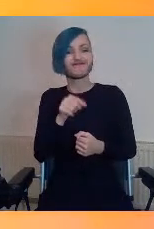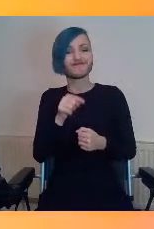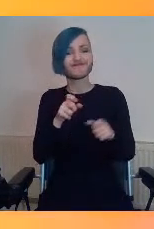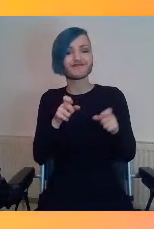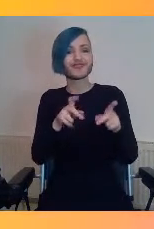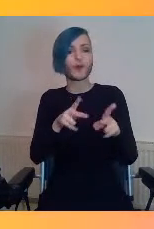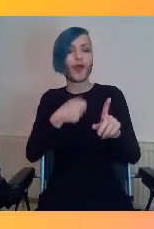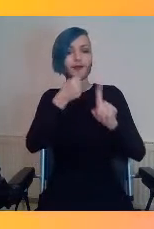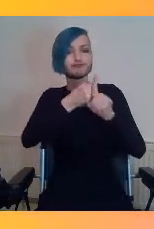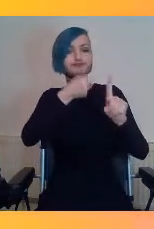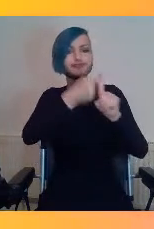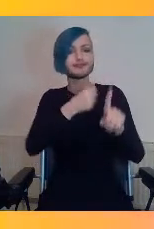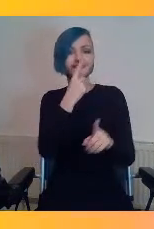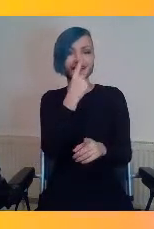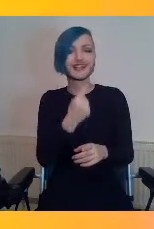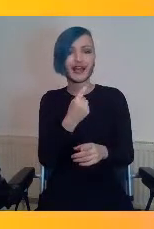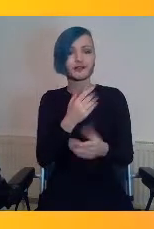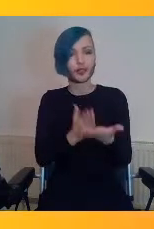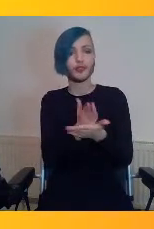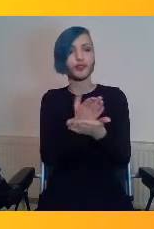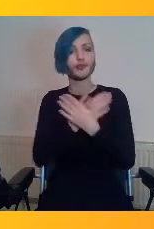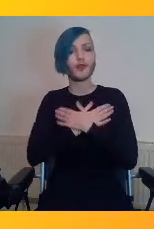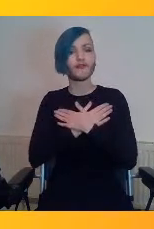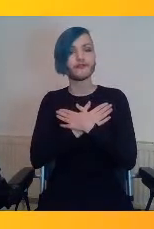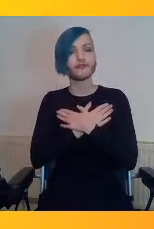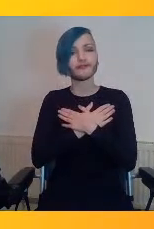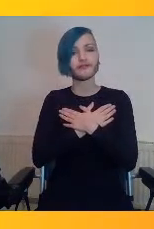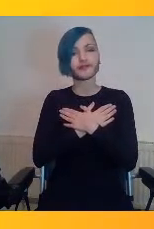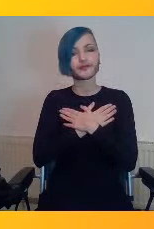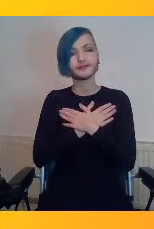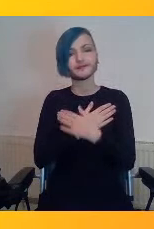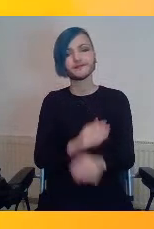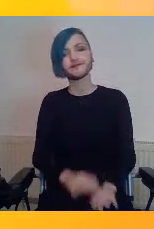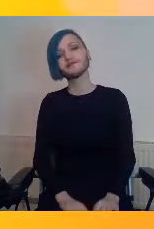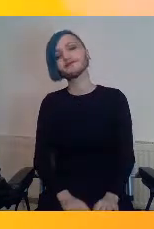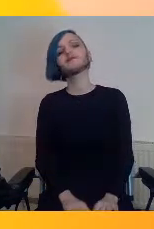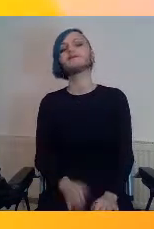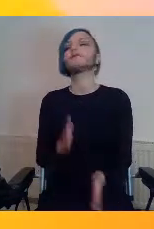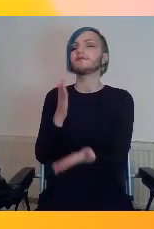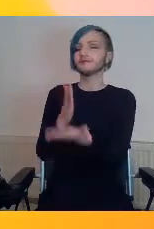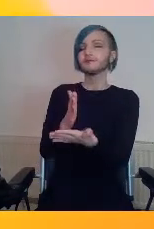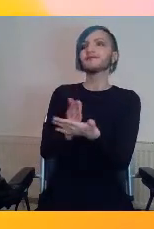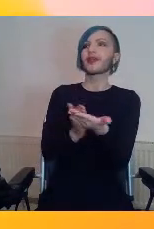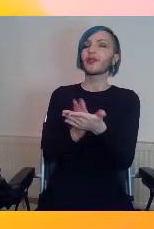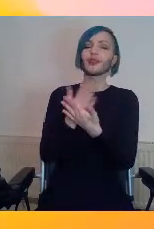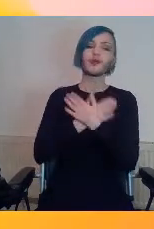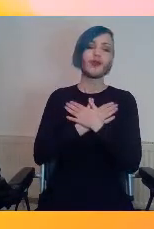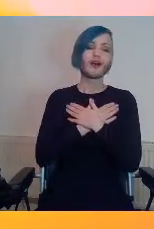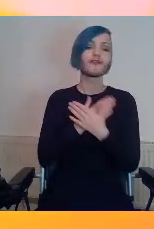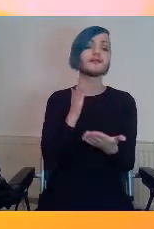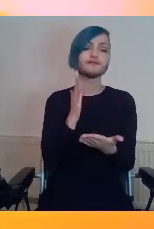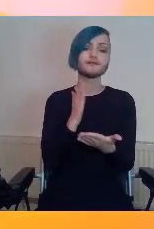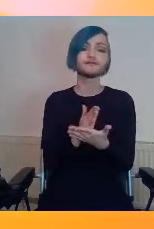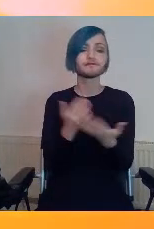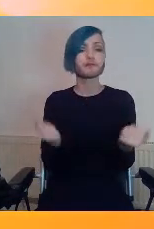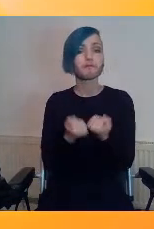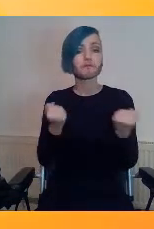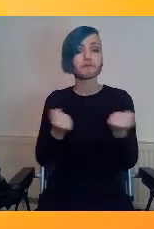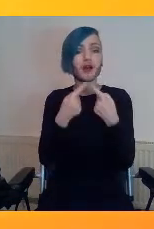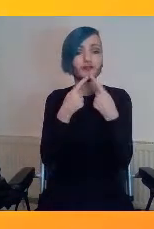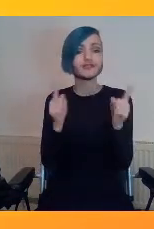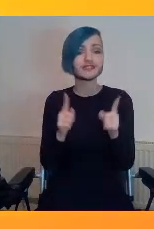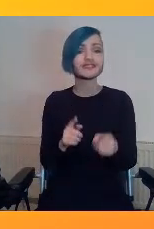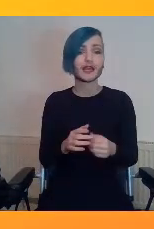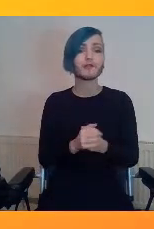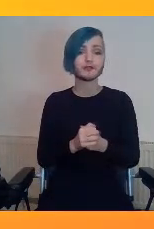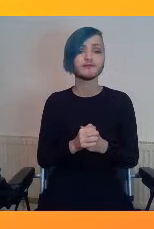that, with love. Yeah, with love. And I think that is a that is an incredibly powerful thing and very poignant